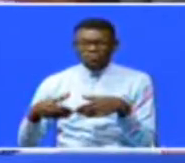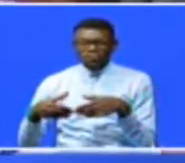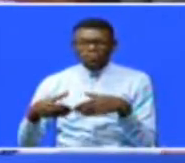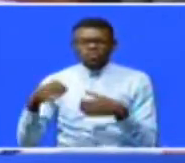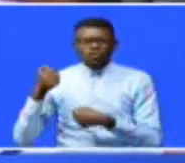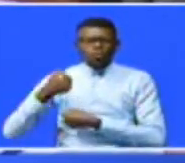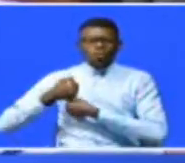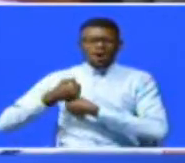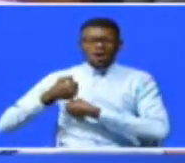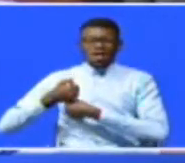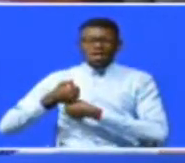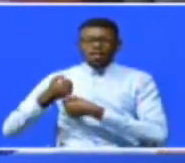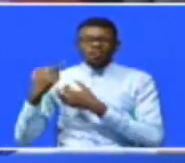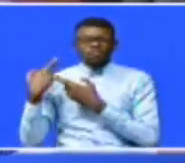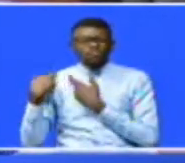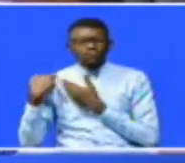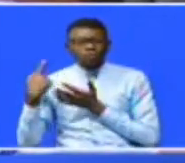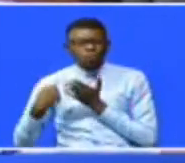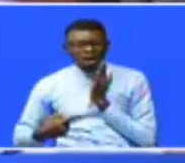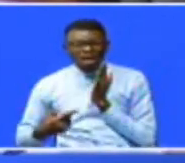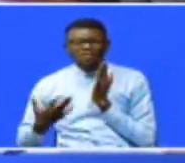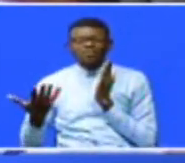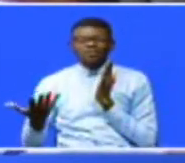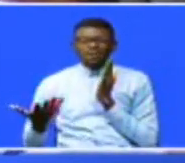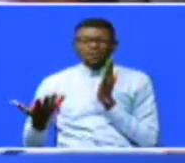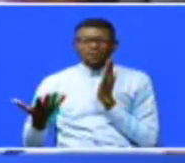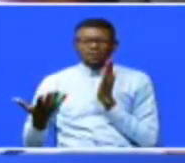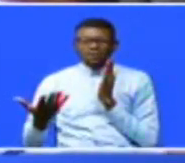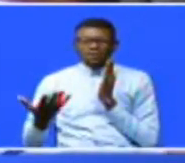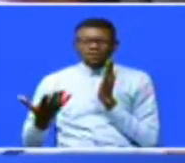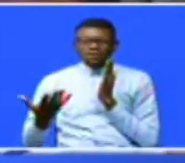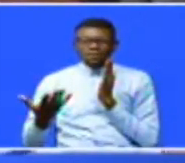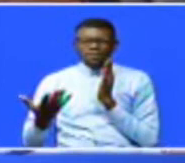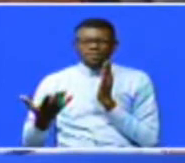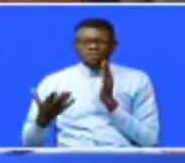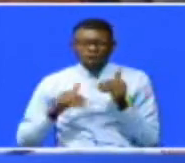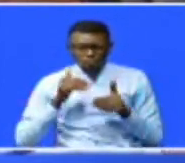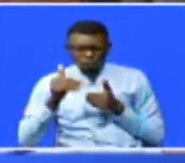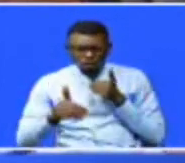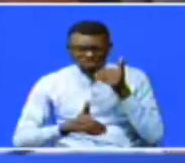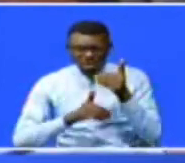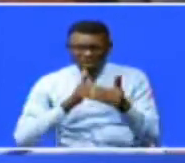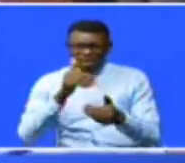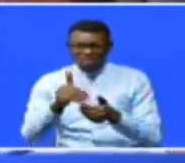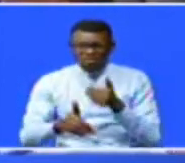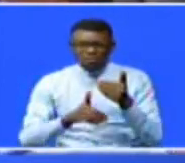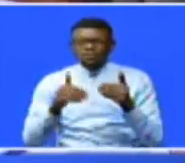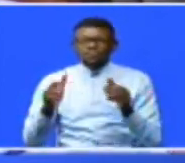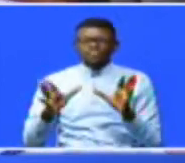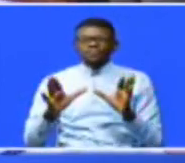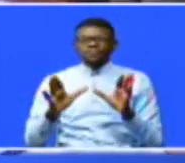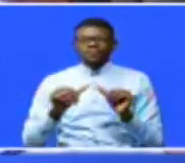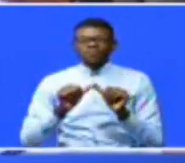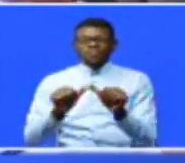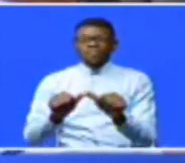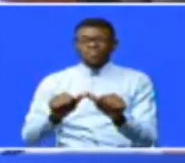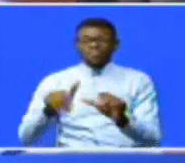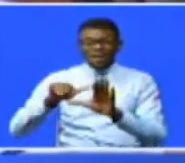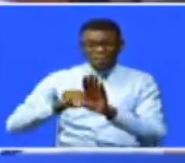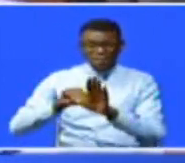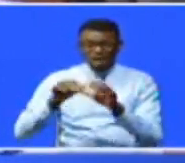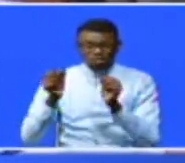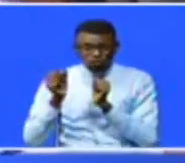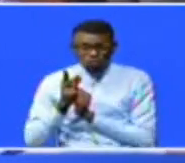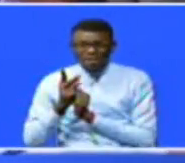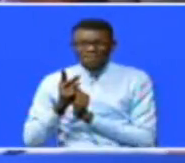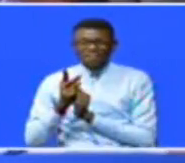be working on the details of this process. The 12 will